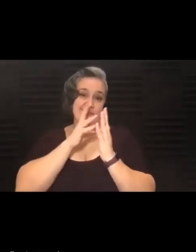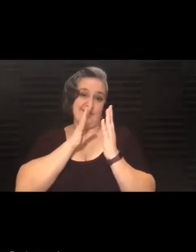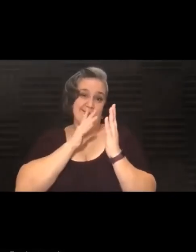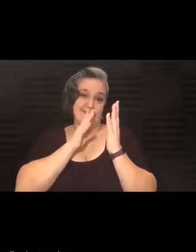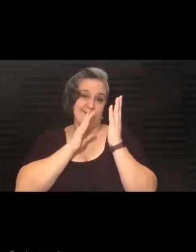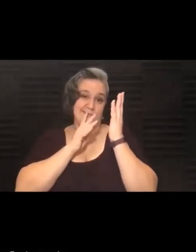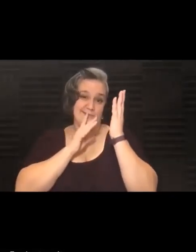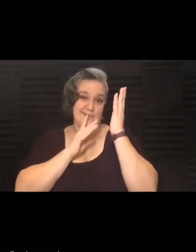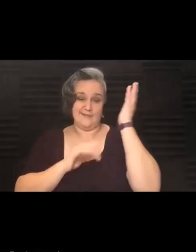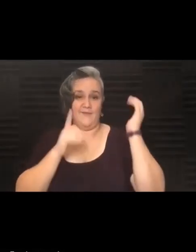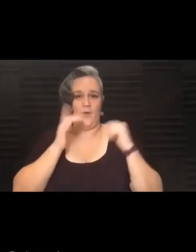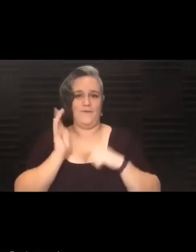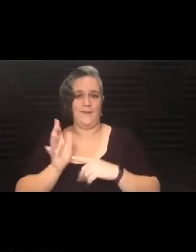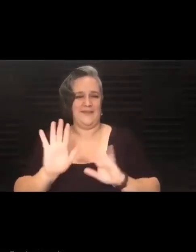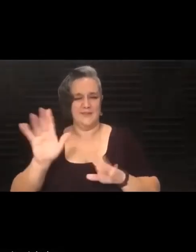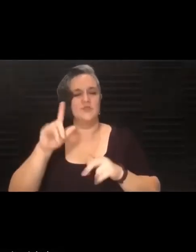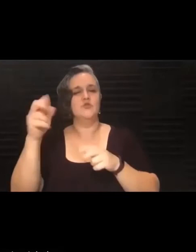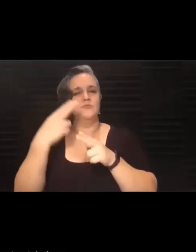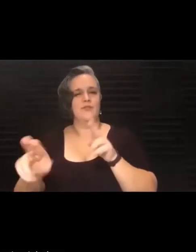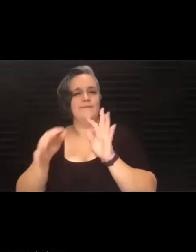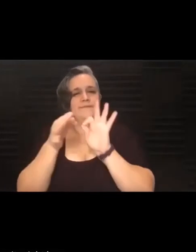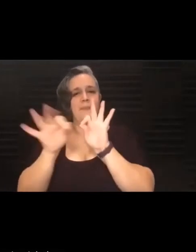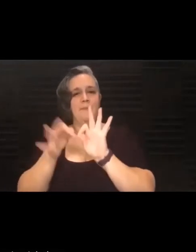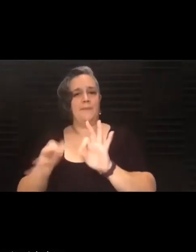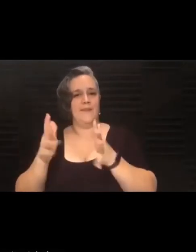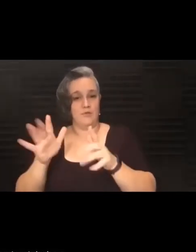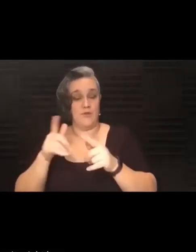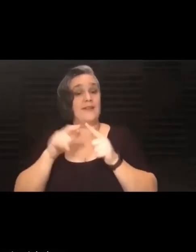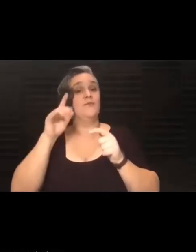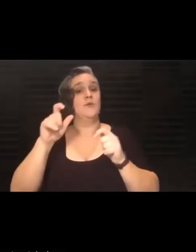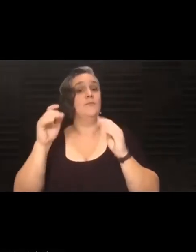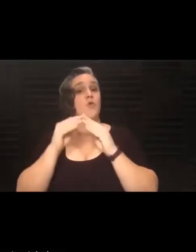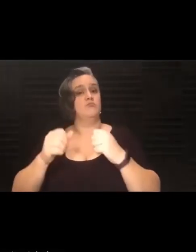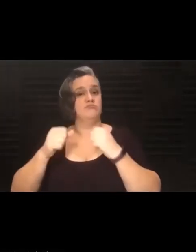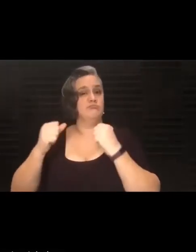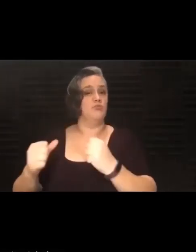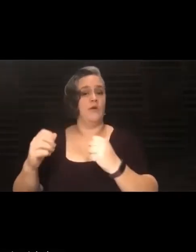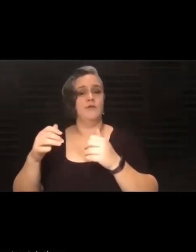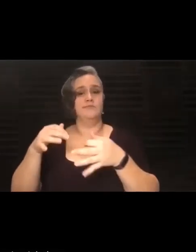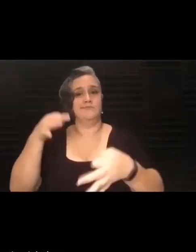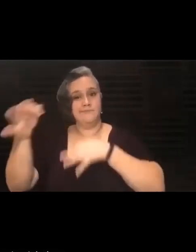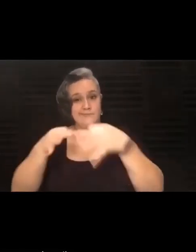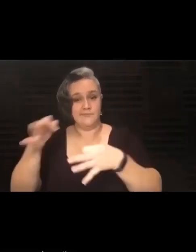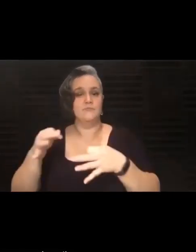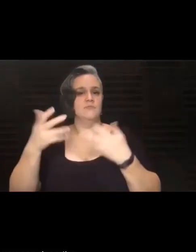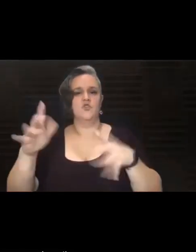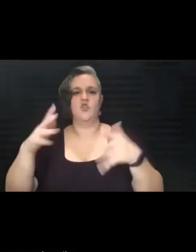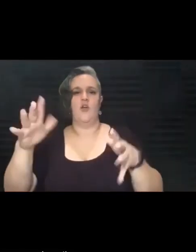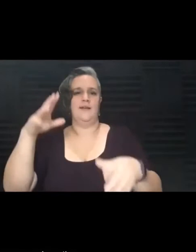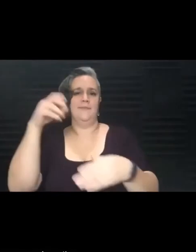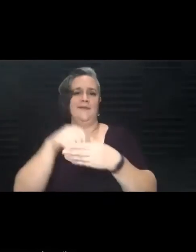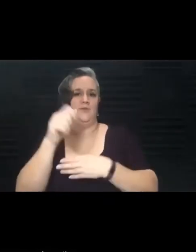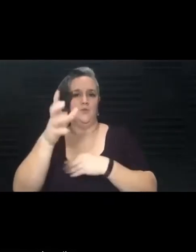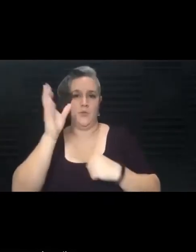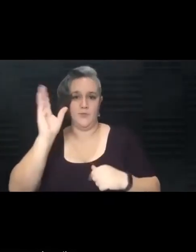It should be fairly brief. And then if you do need more robust description, it might be a best practice just to include that in your